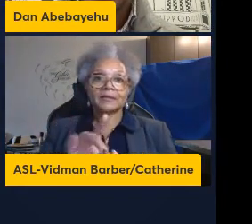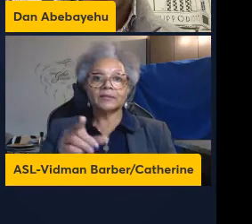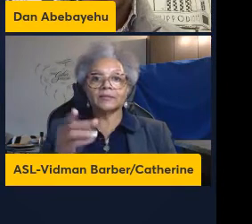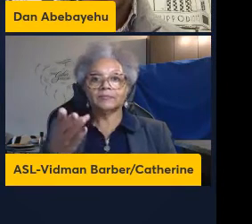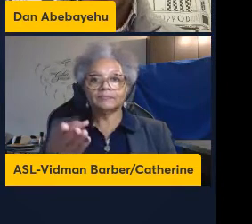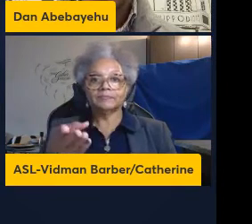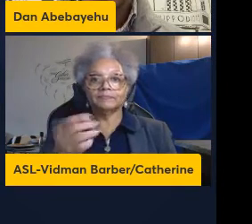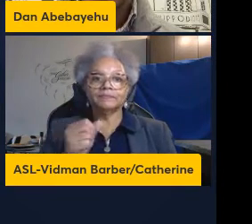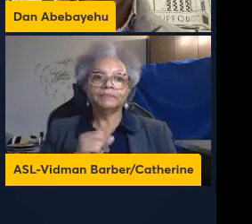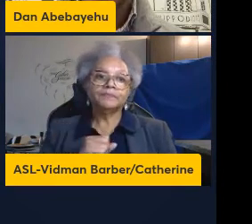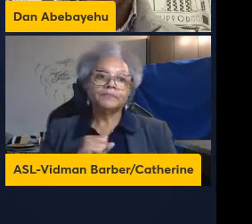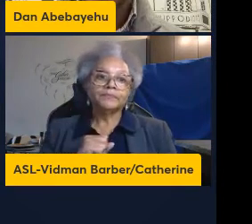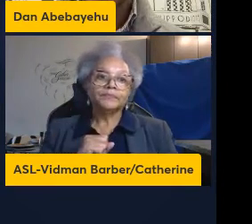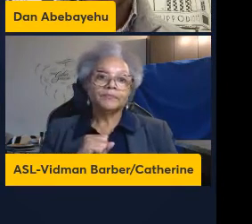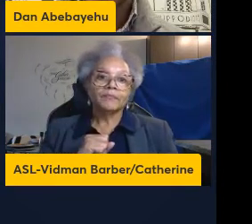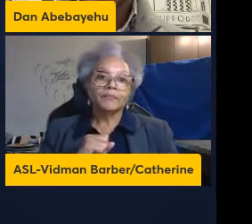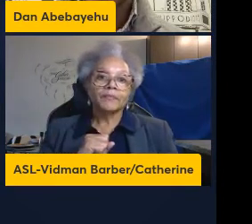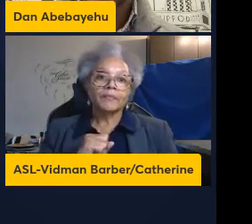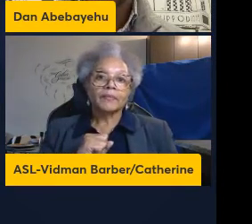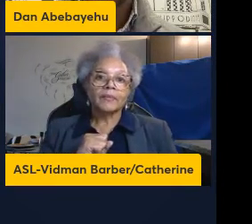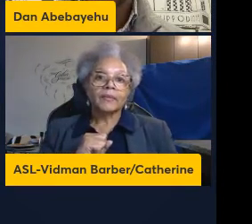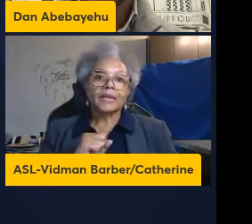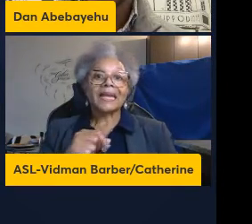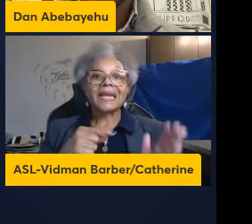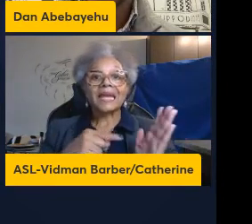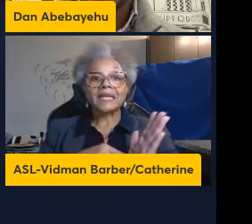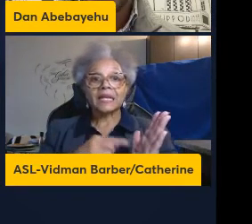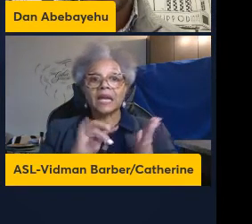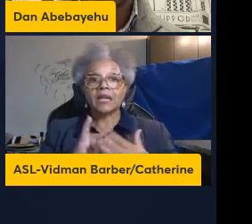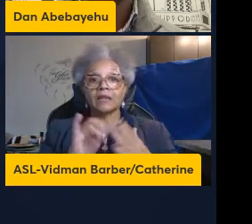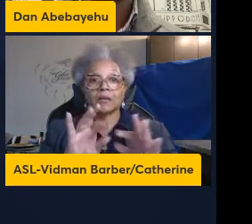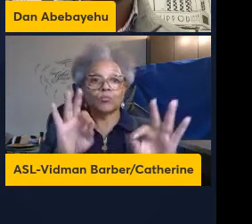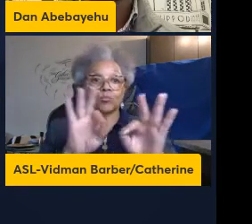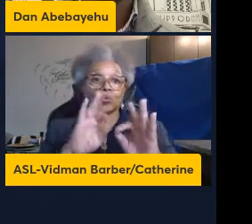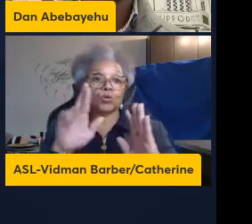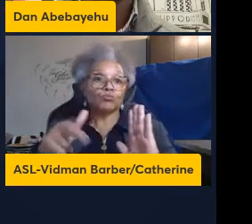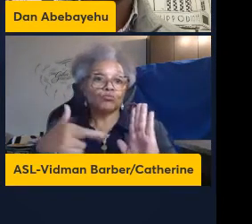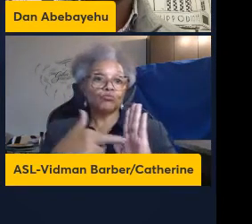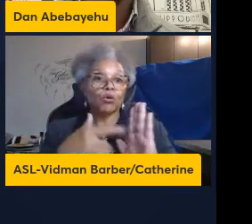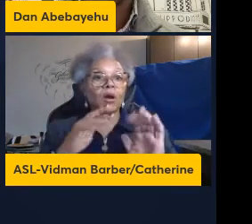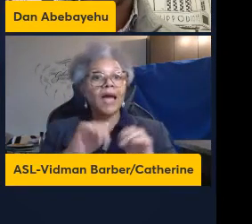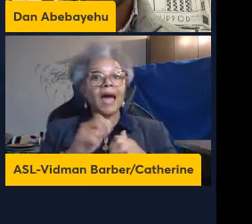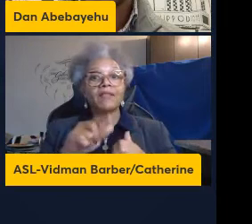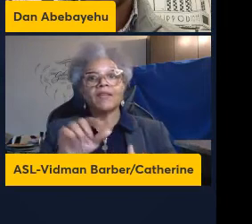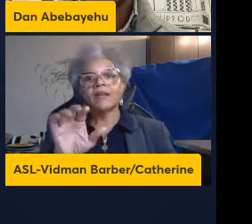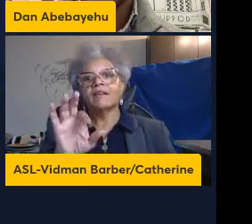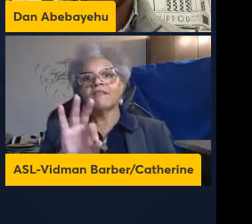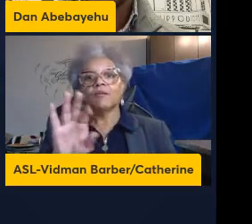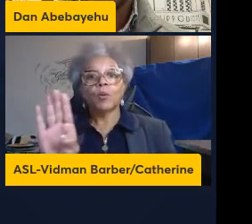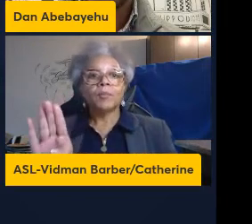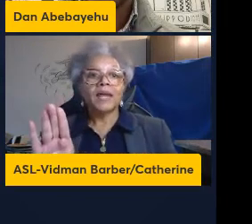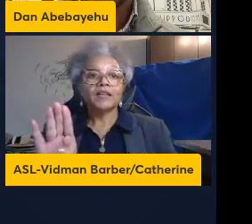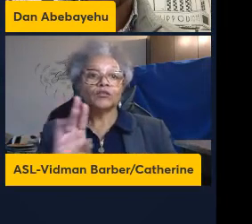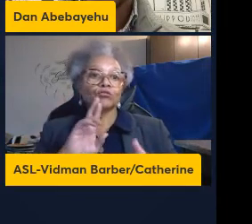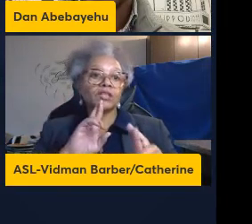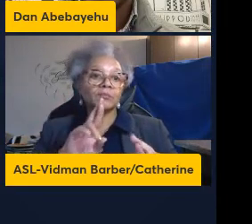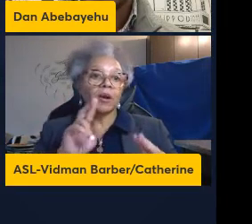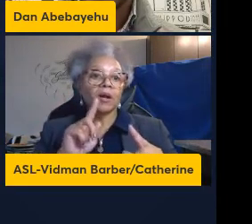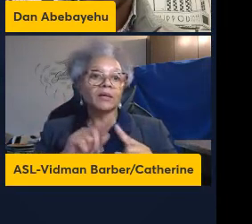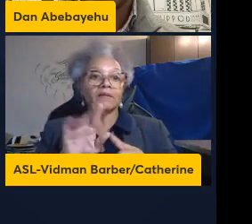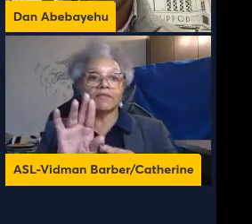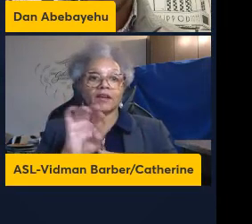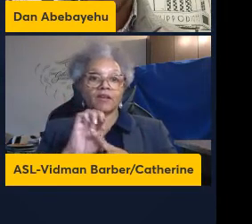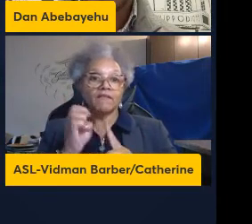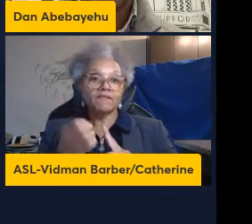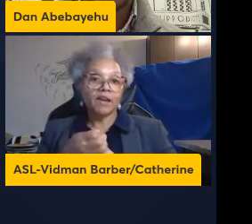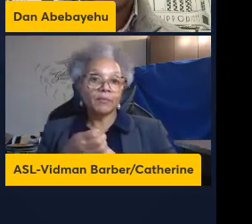integrins, indicating that a key role for how these fibroblasts are responding and engaging with their environment is via alpha